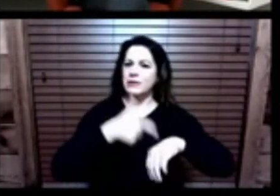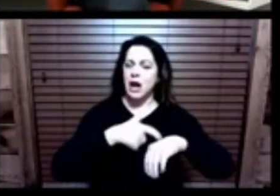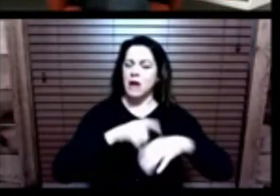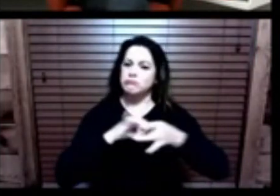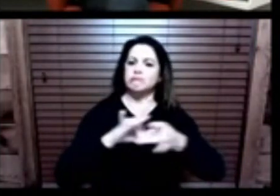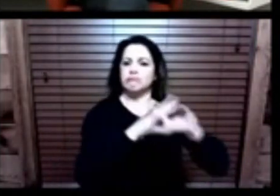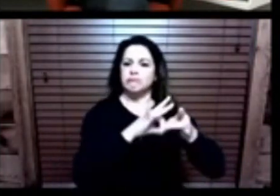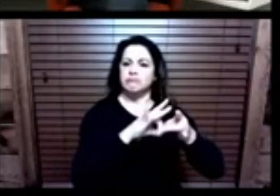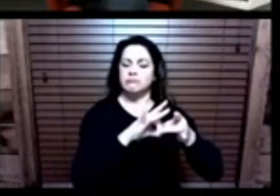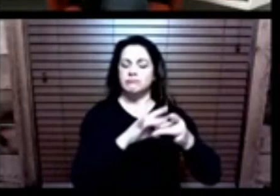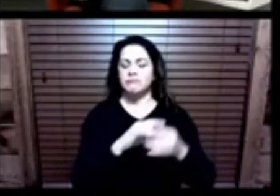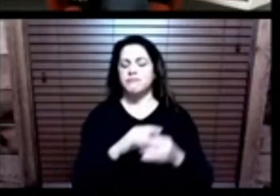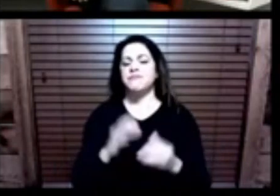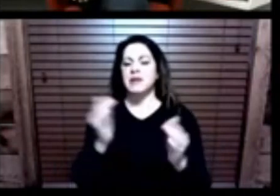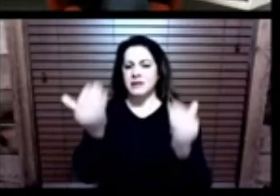next slide.